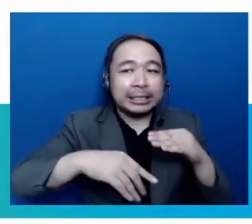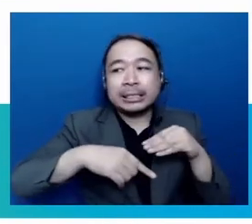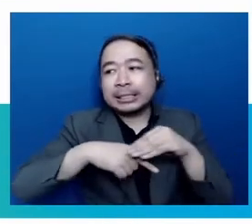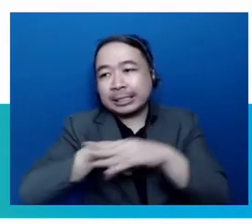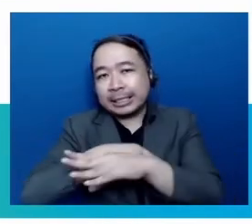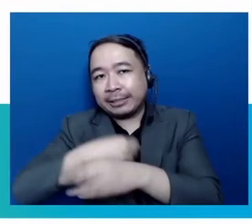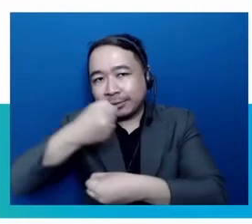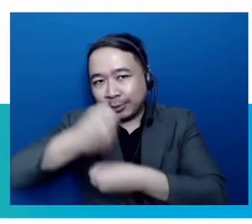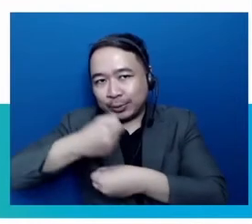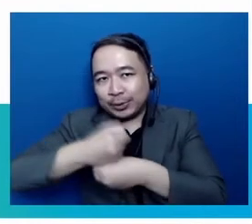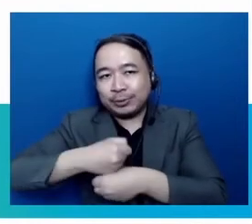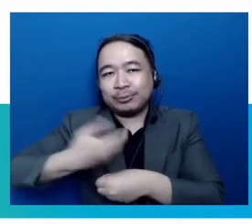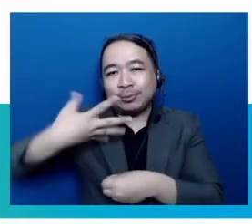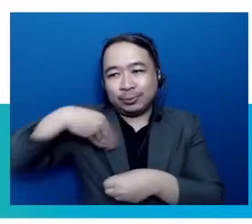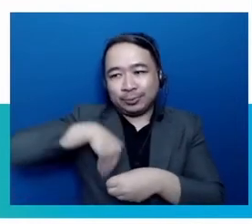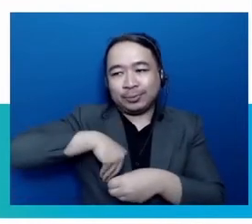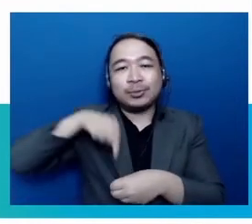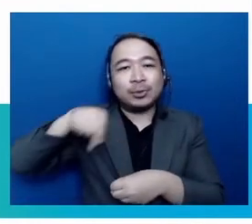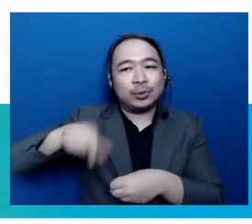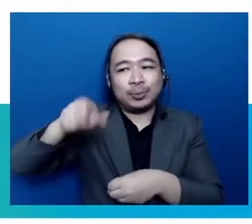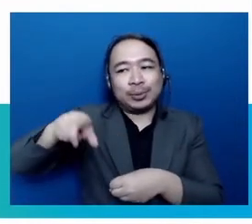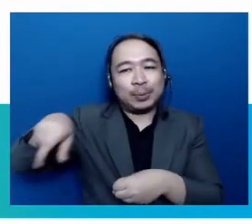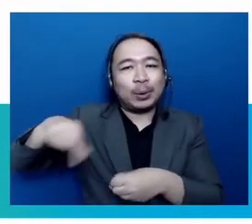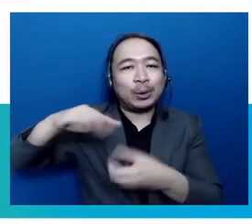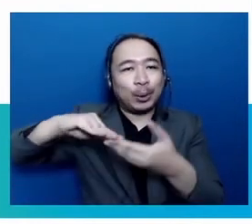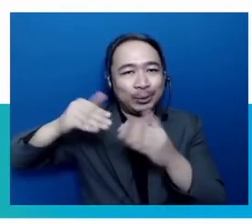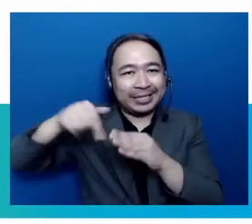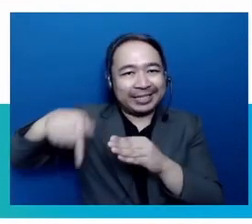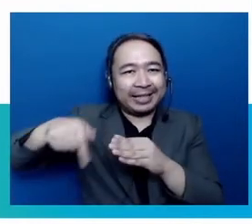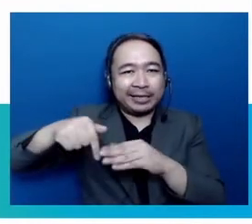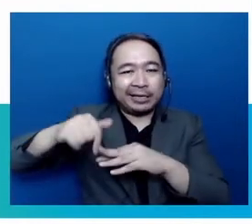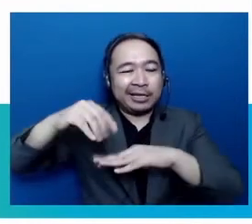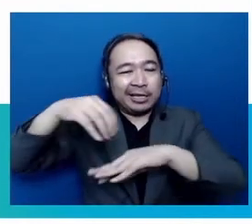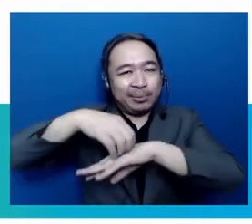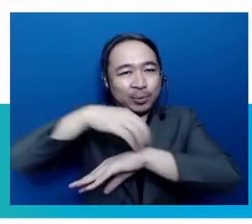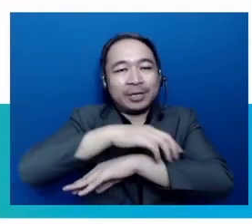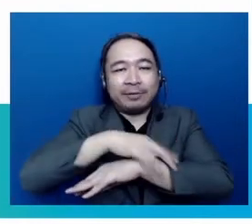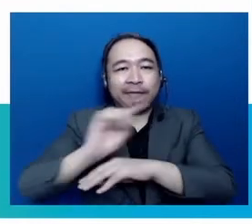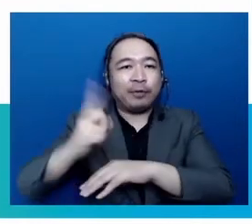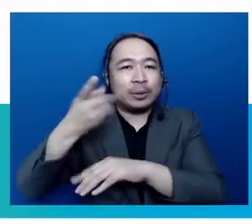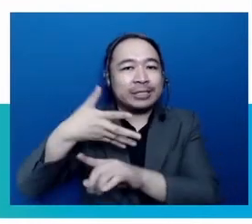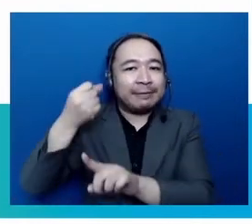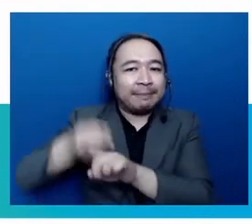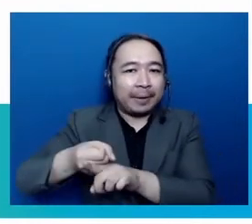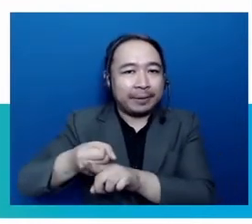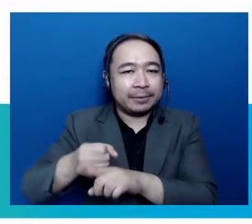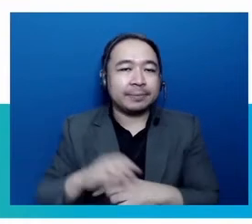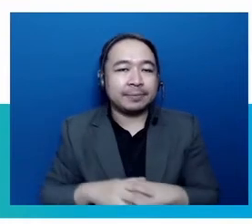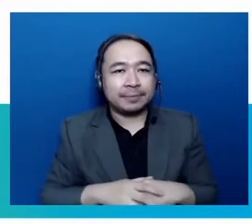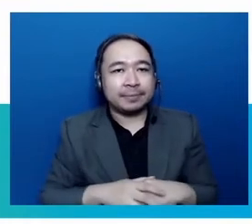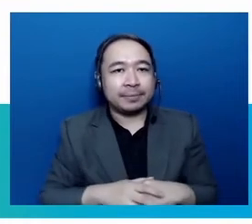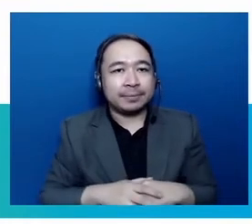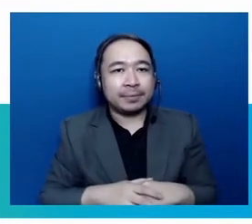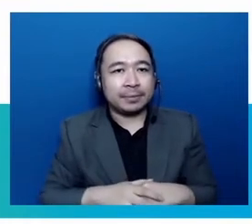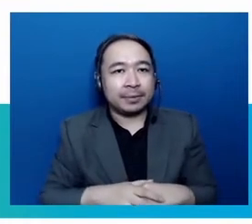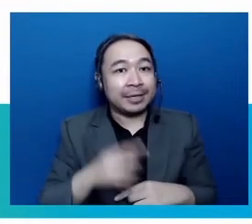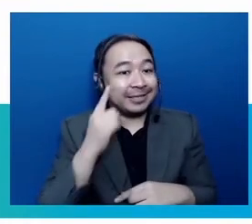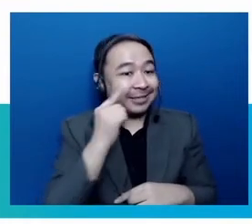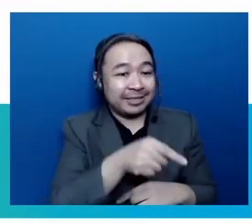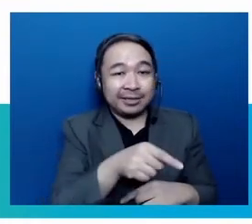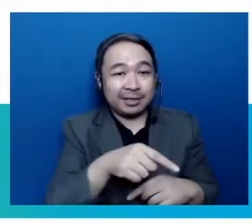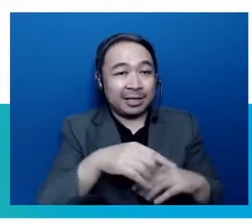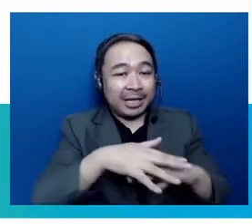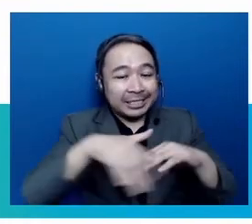first also to be impacted if there is a crisis